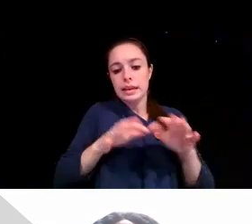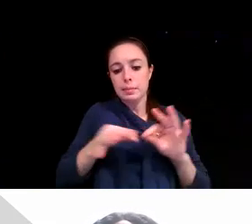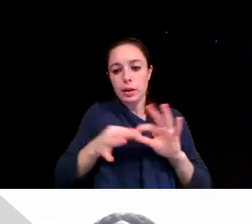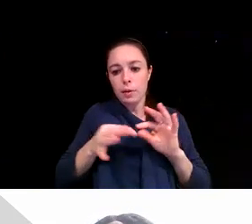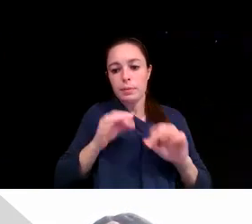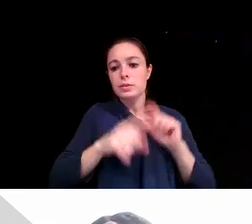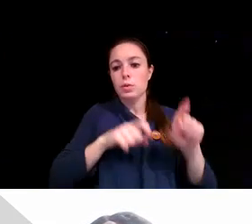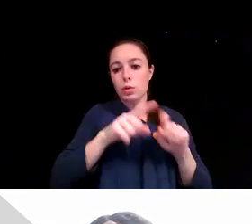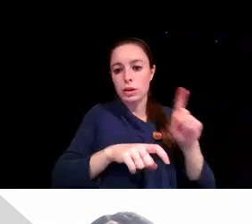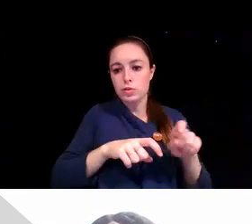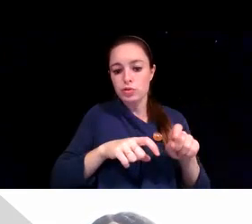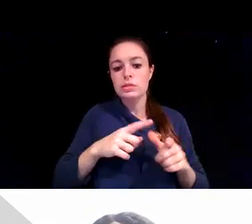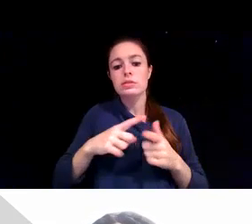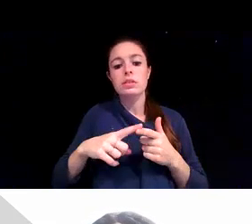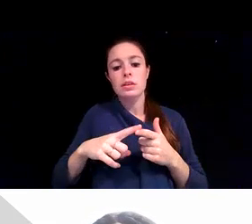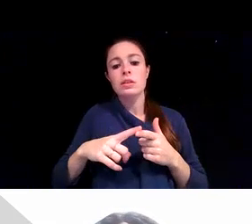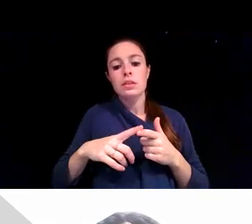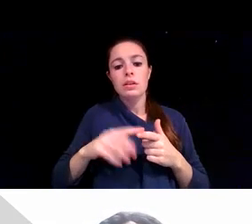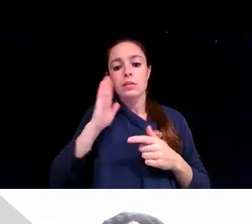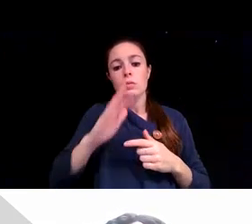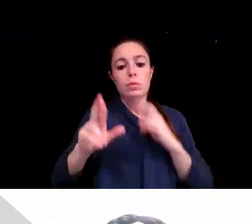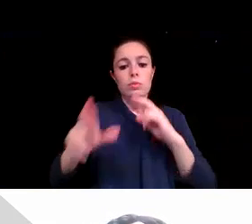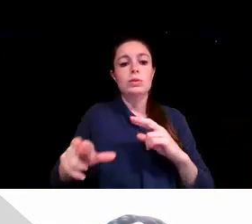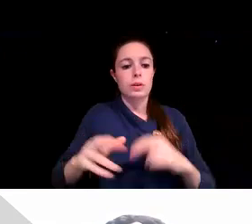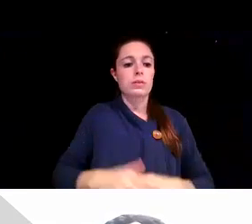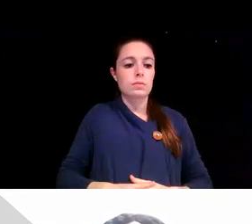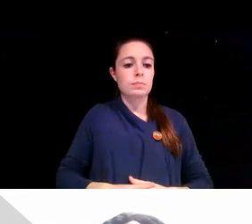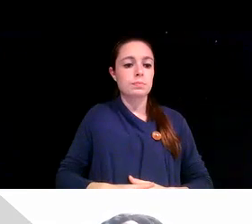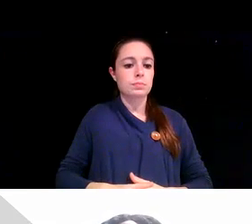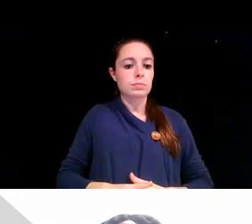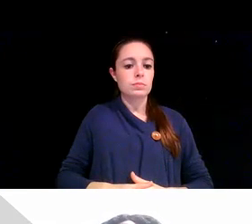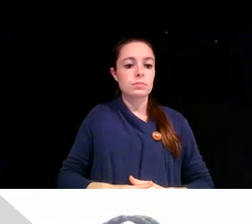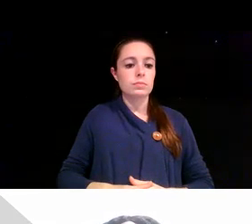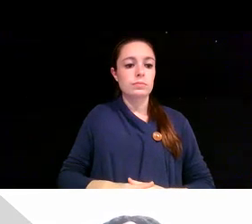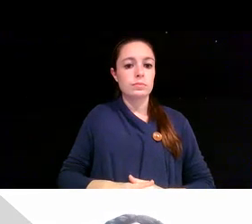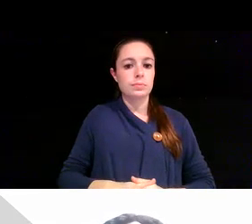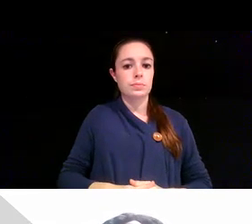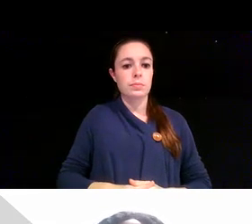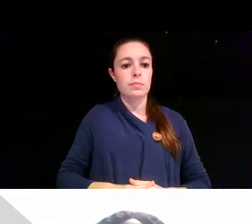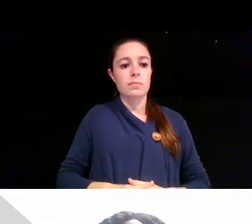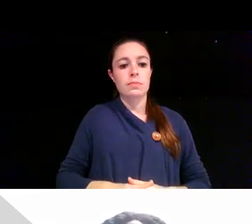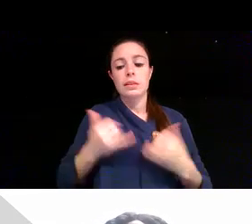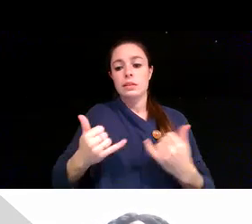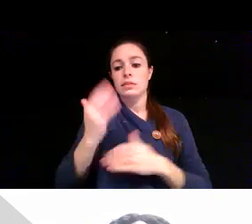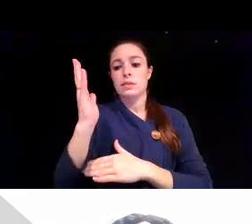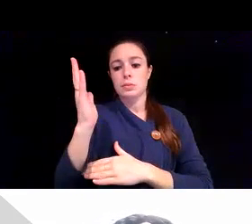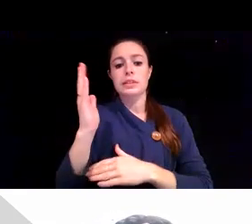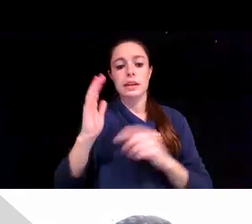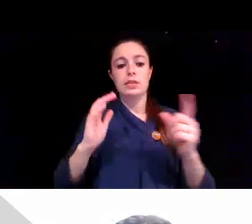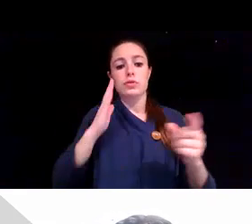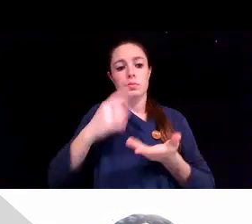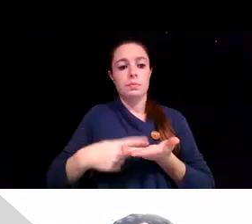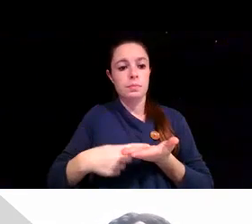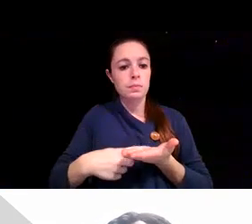I'll assure you of a prompt response. For today's presentation, we'll be talking about